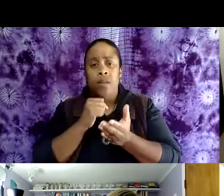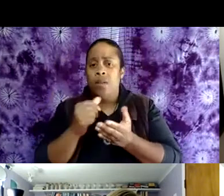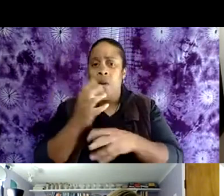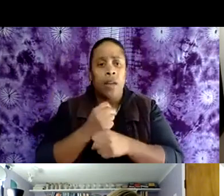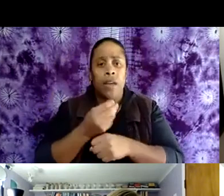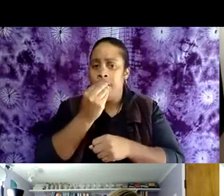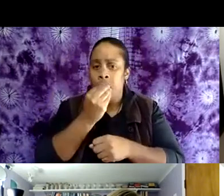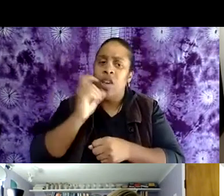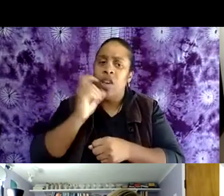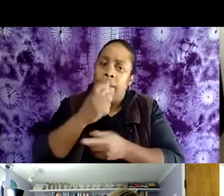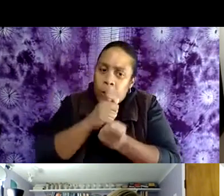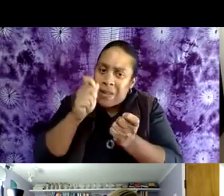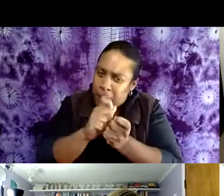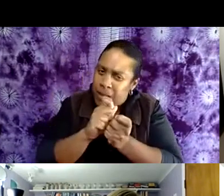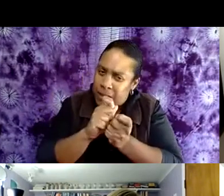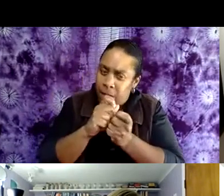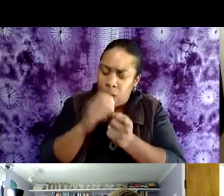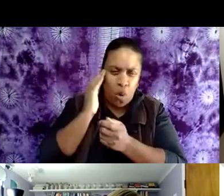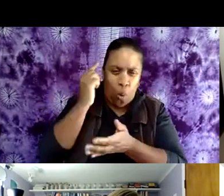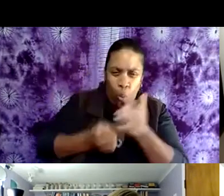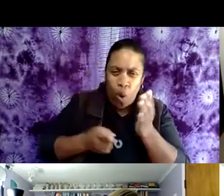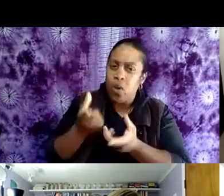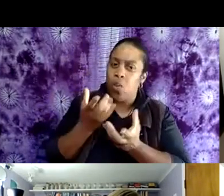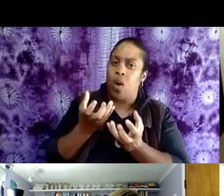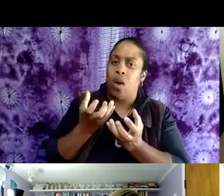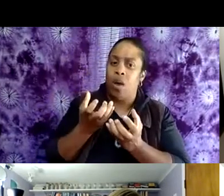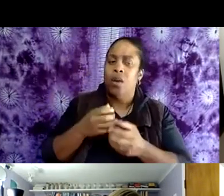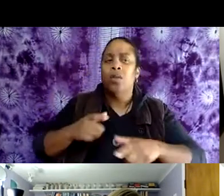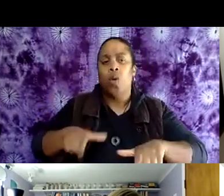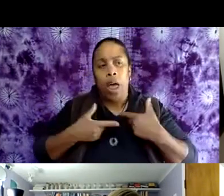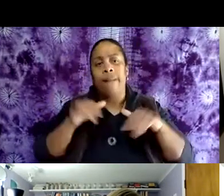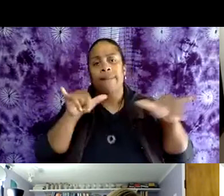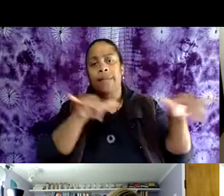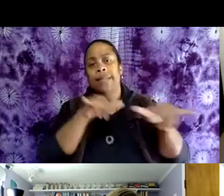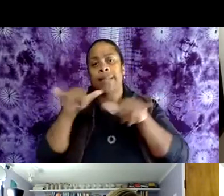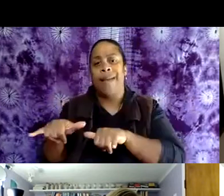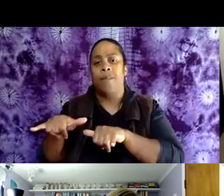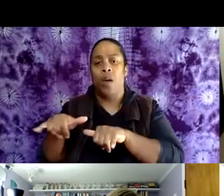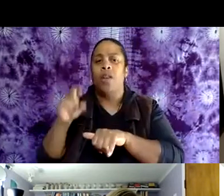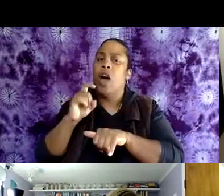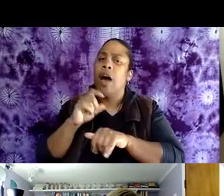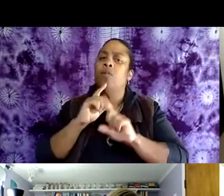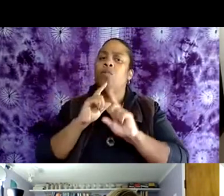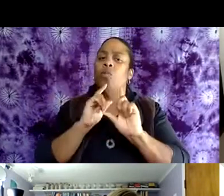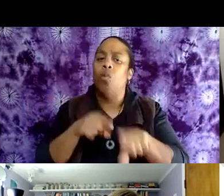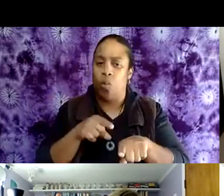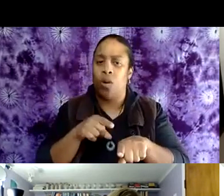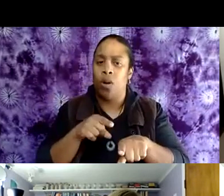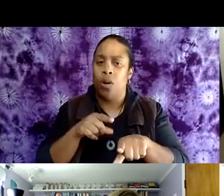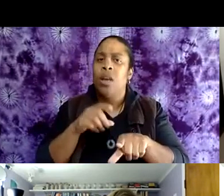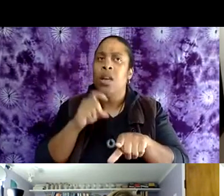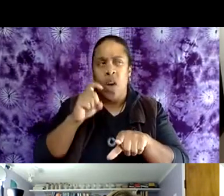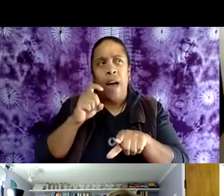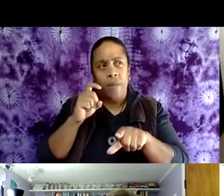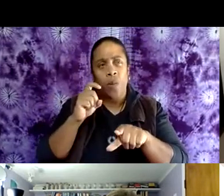specify what you want to order. And life is pretty much the same thing. You have to order. You have to put your intentions